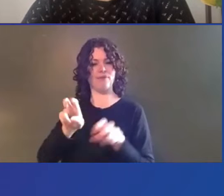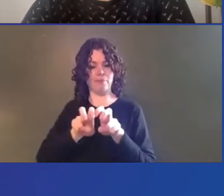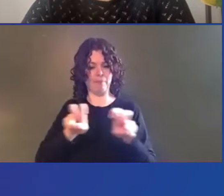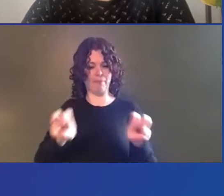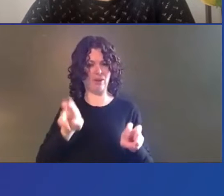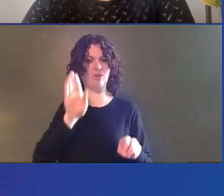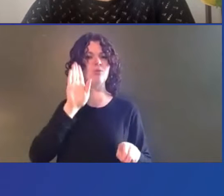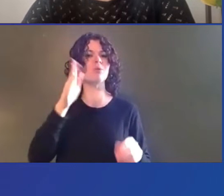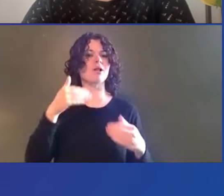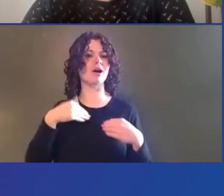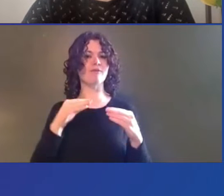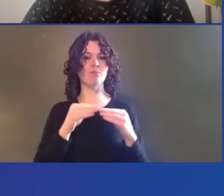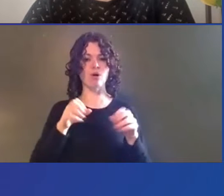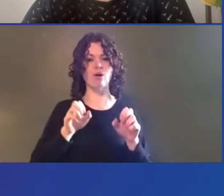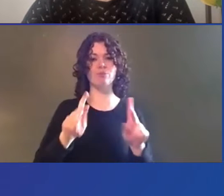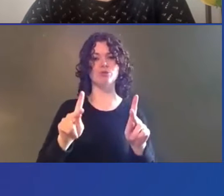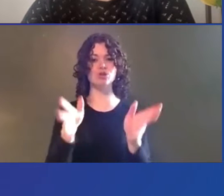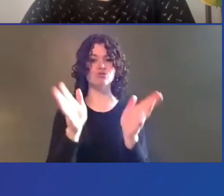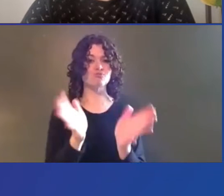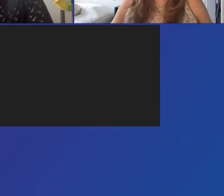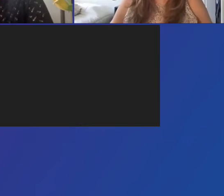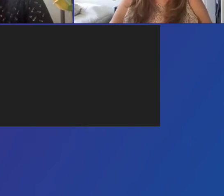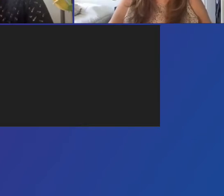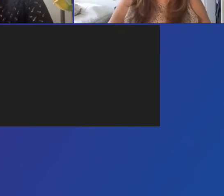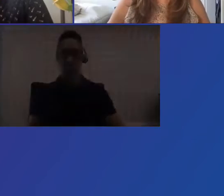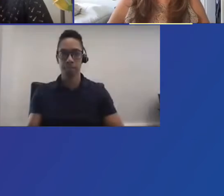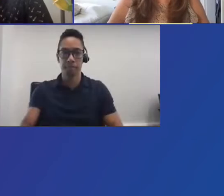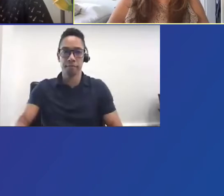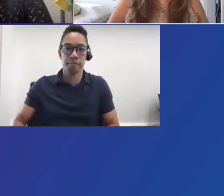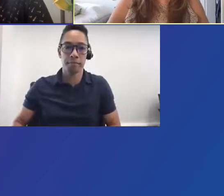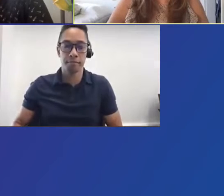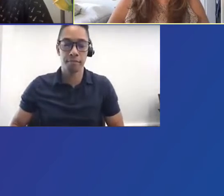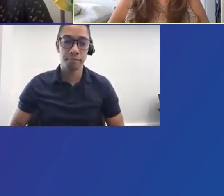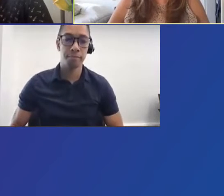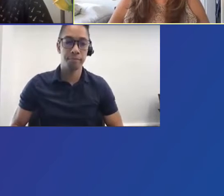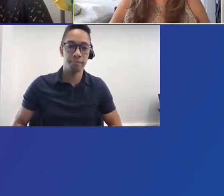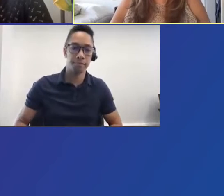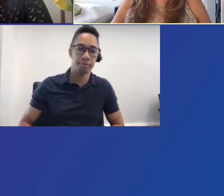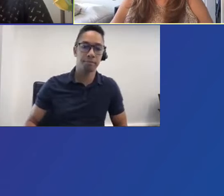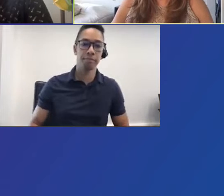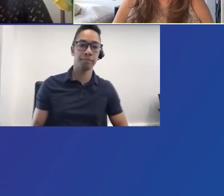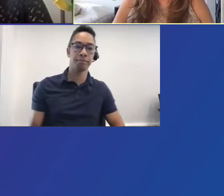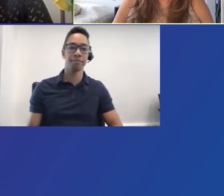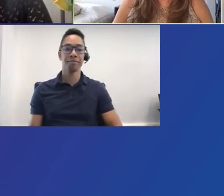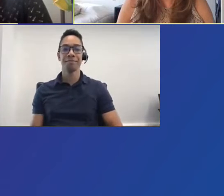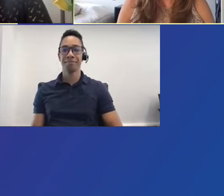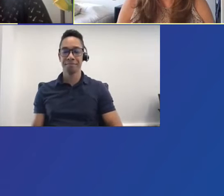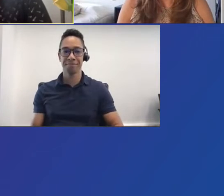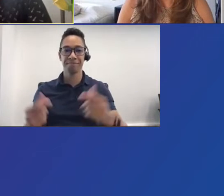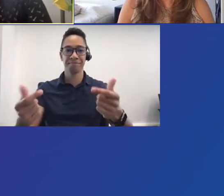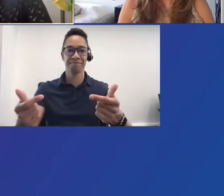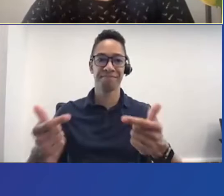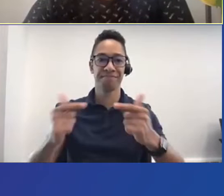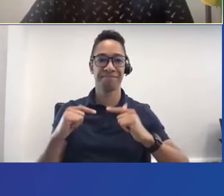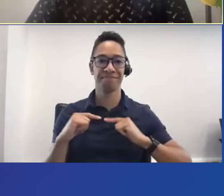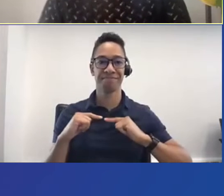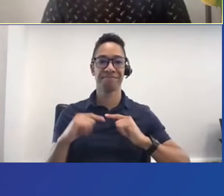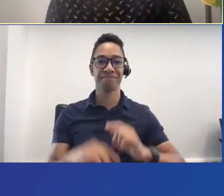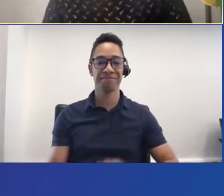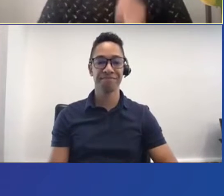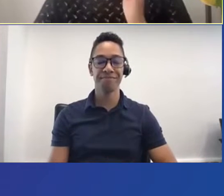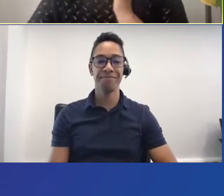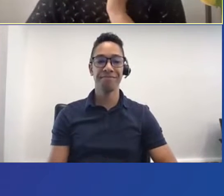Thank you for all the things you said. Thank you, Maya. Thank you, Yeah, Sarah. thank you. Thank you, Maya. And